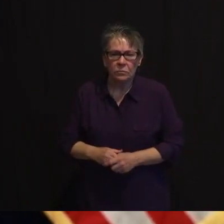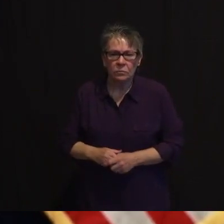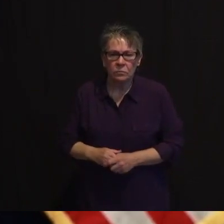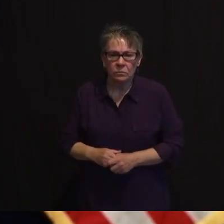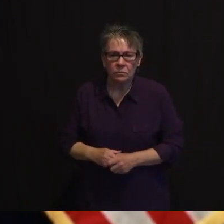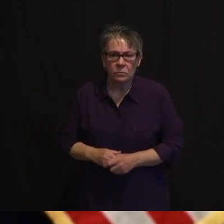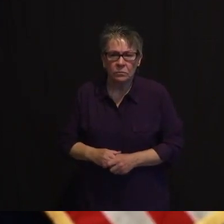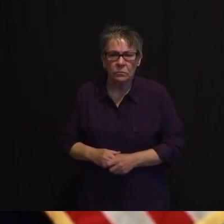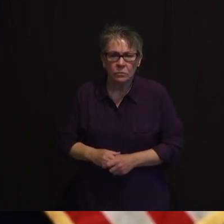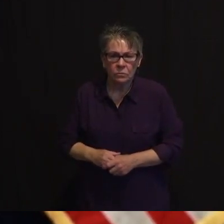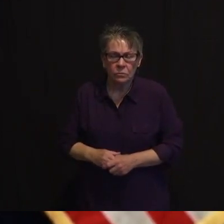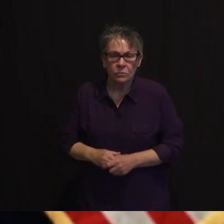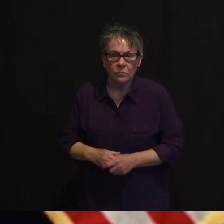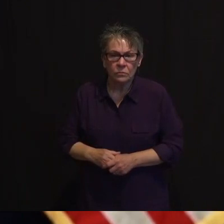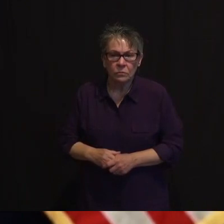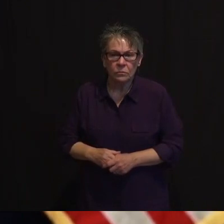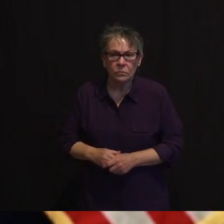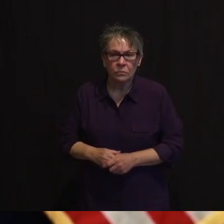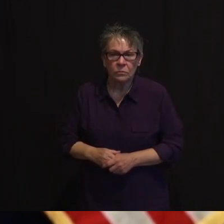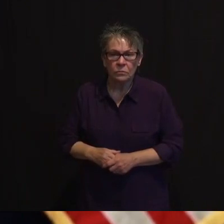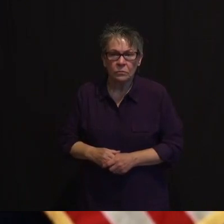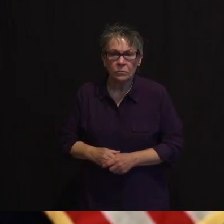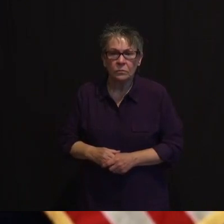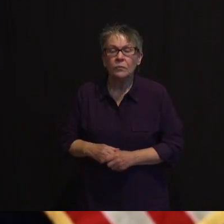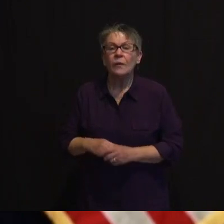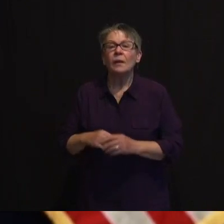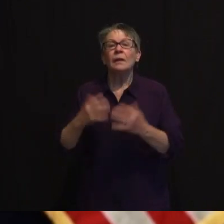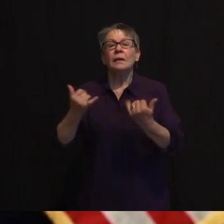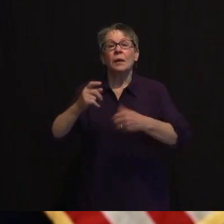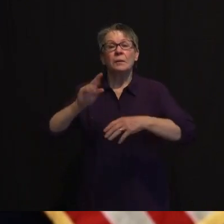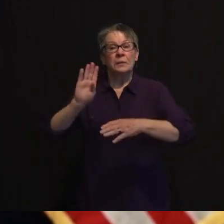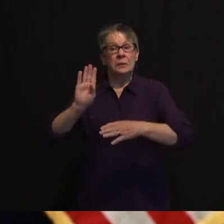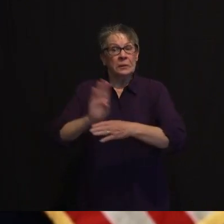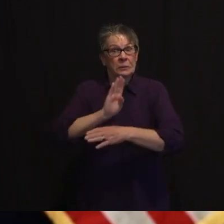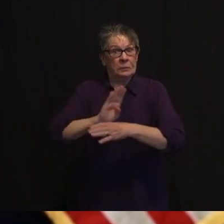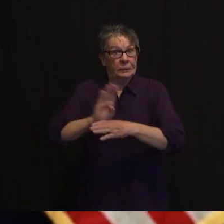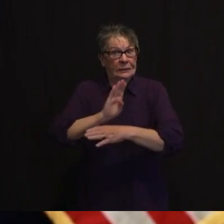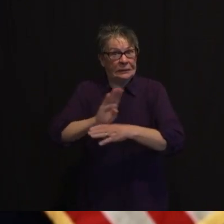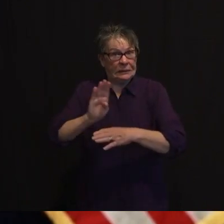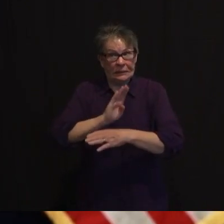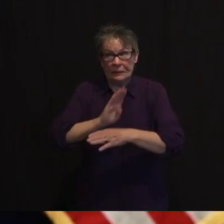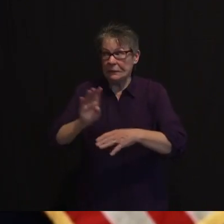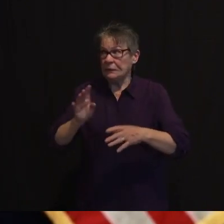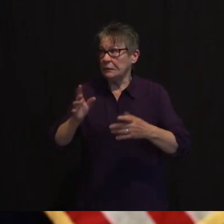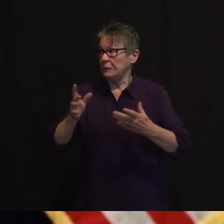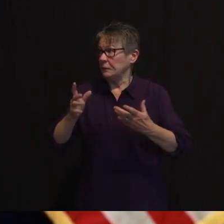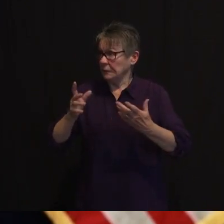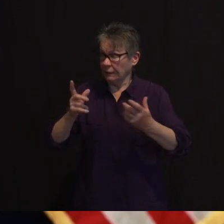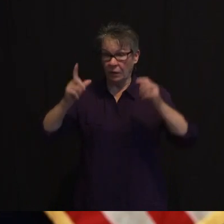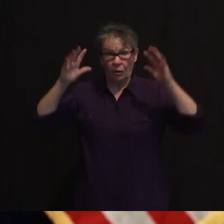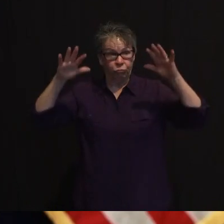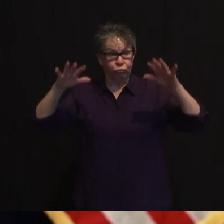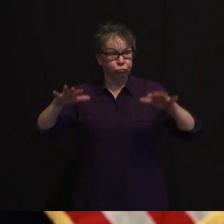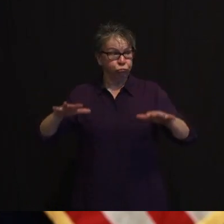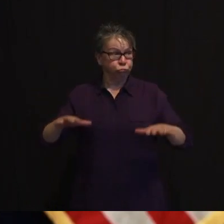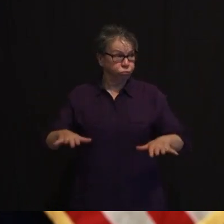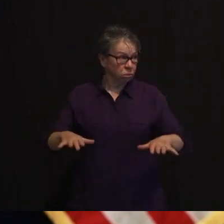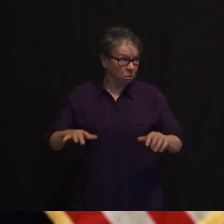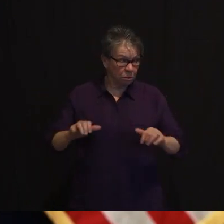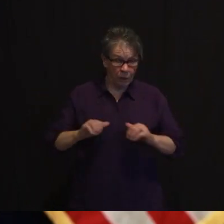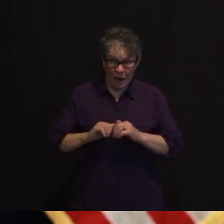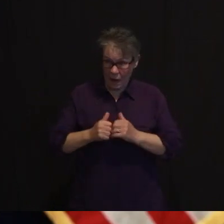third potential life associated with them, I'm told, no matter what we do. So that could be a reality, and please God